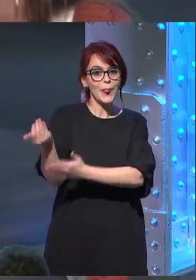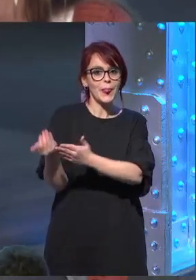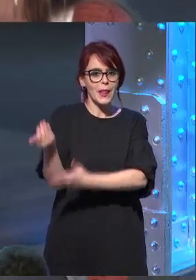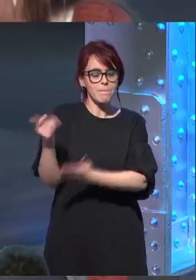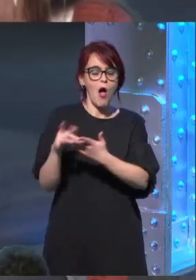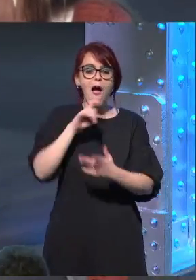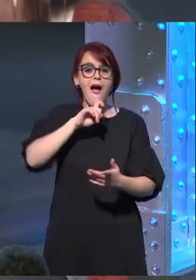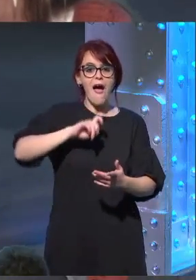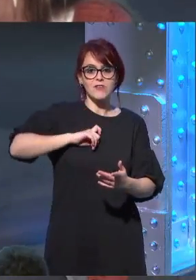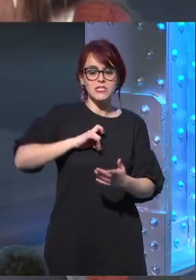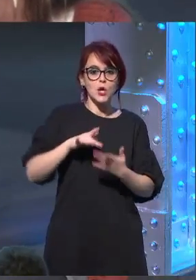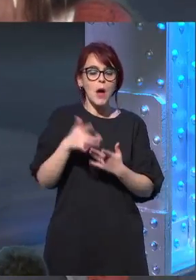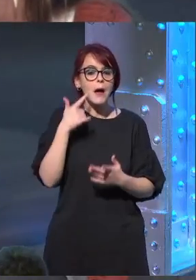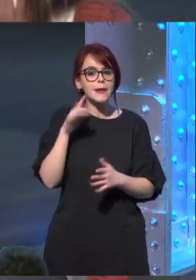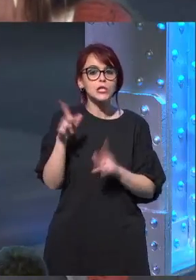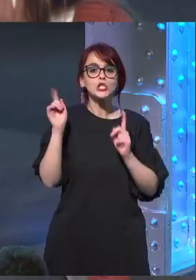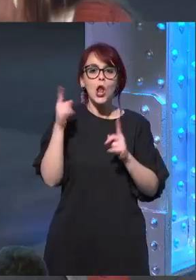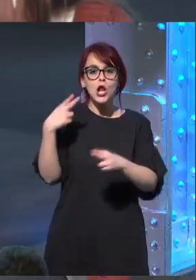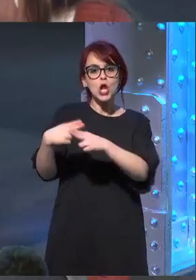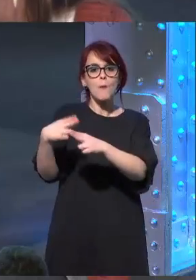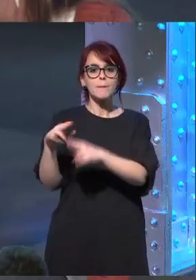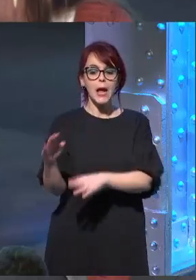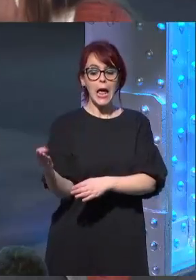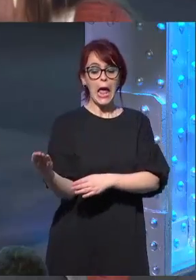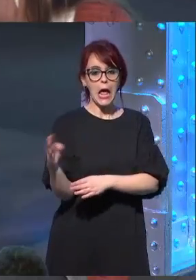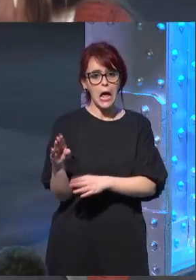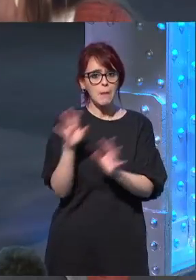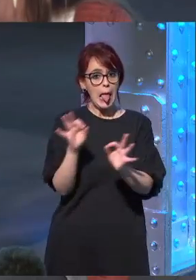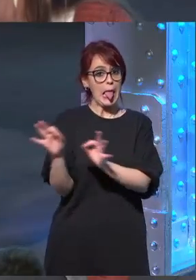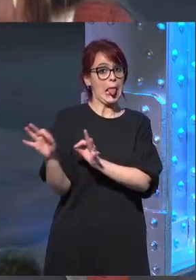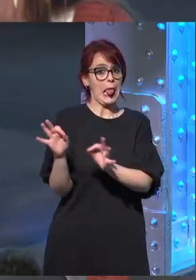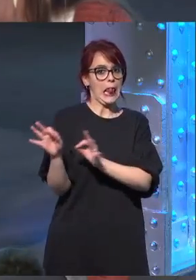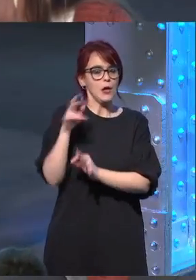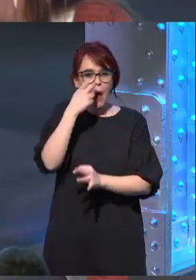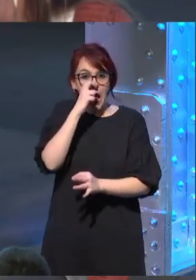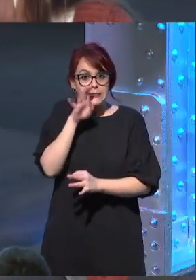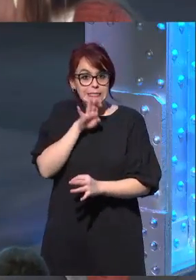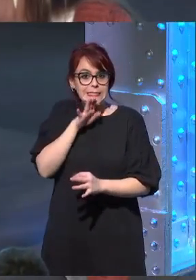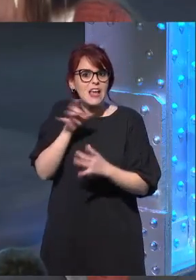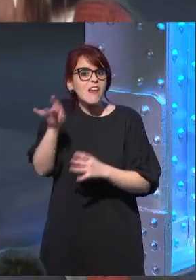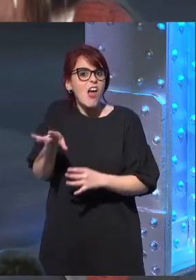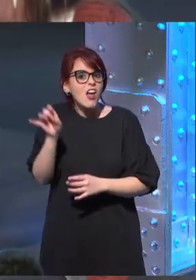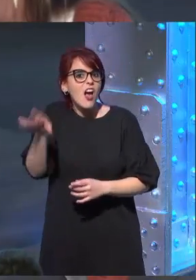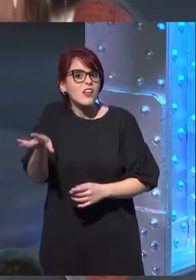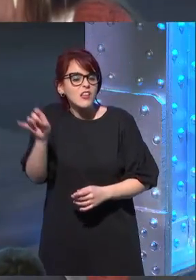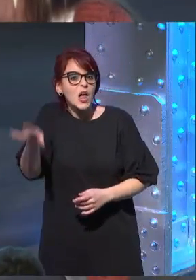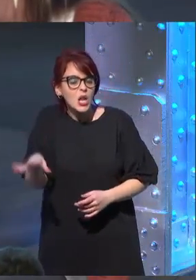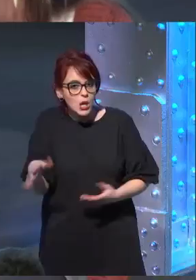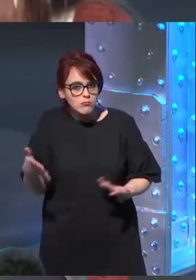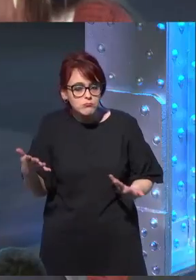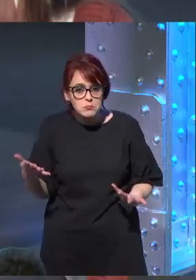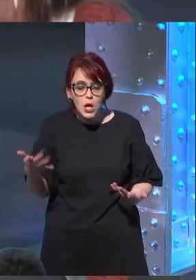a big gap before somebody takes the mobile from you. If I see